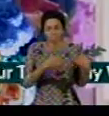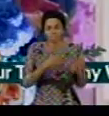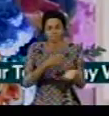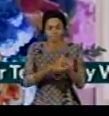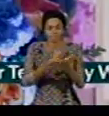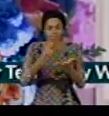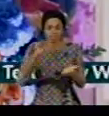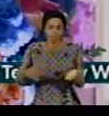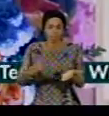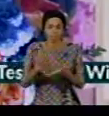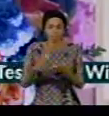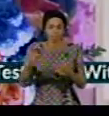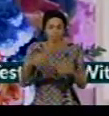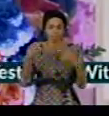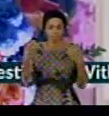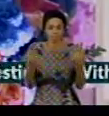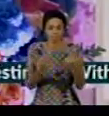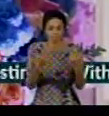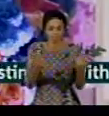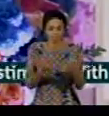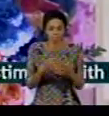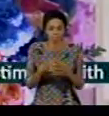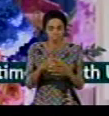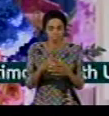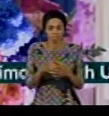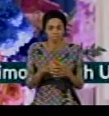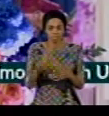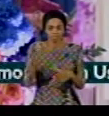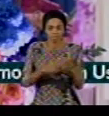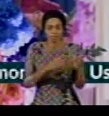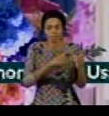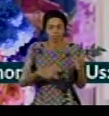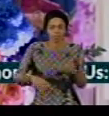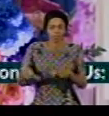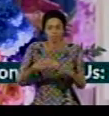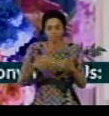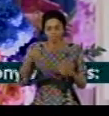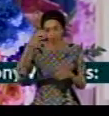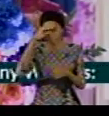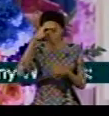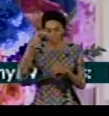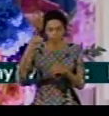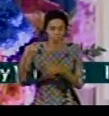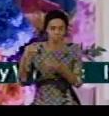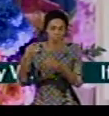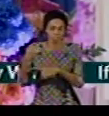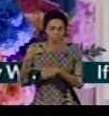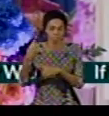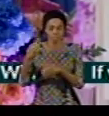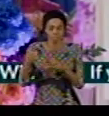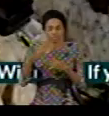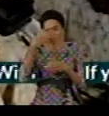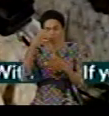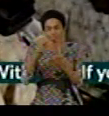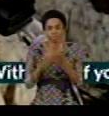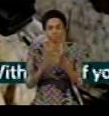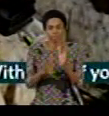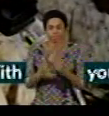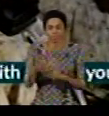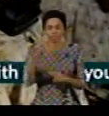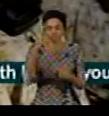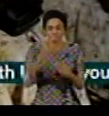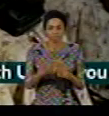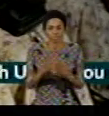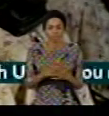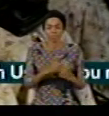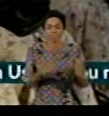something what the Lord do for me he will do it for you in Jesus name if the greatest